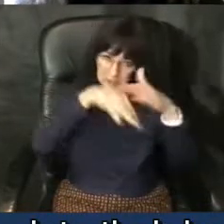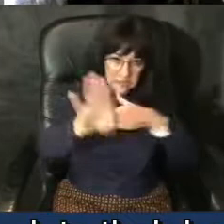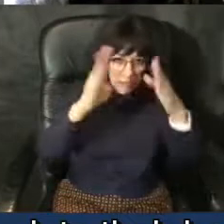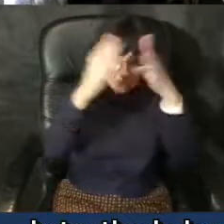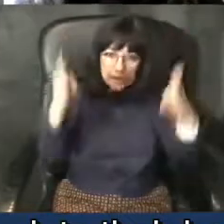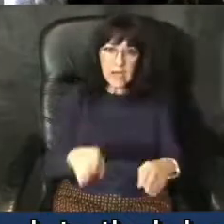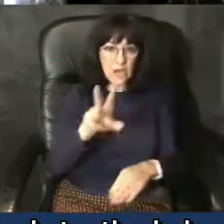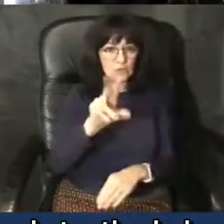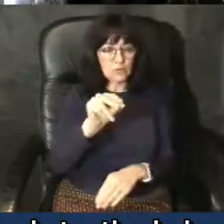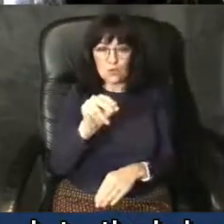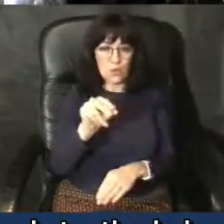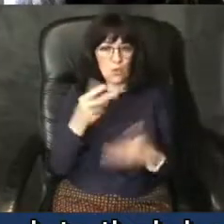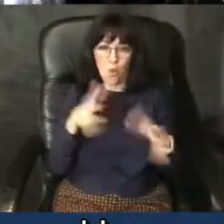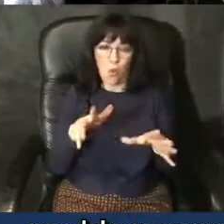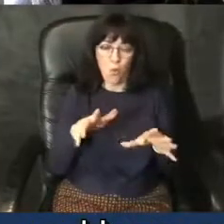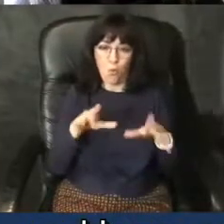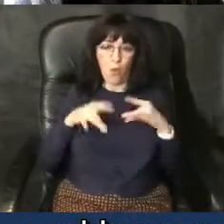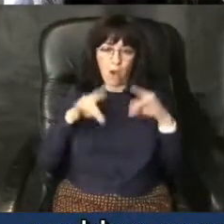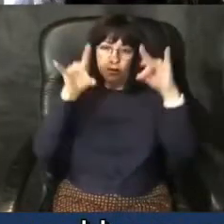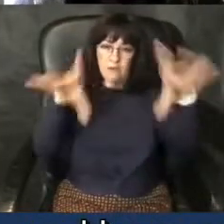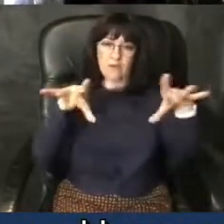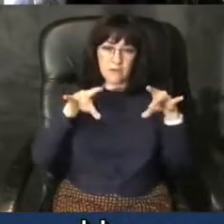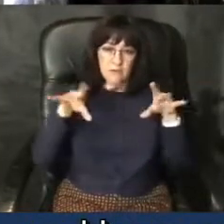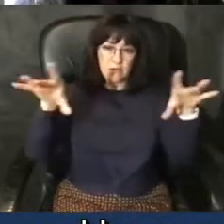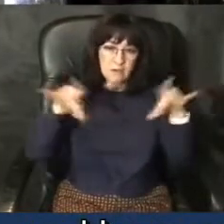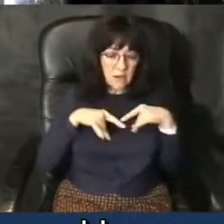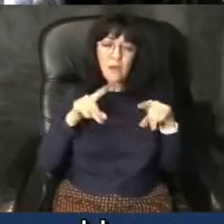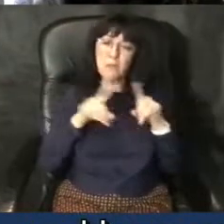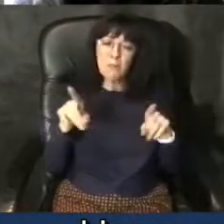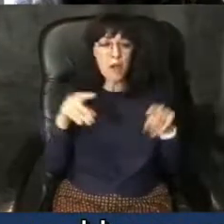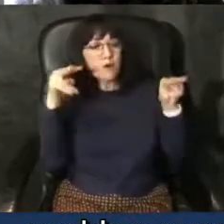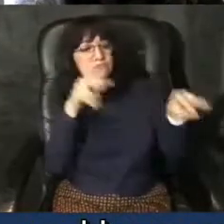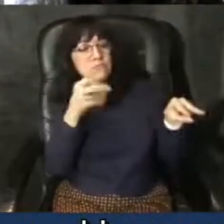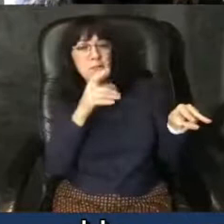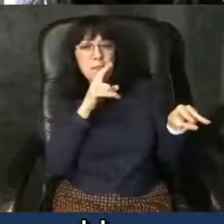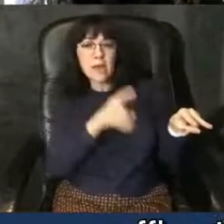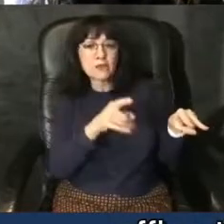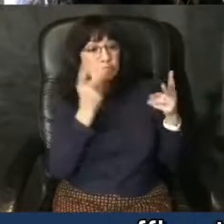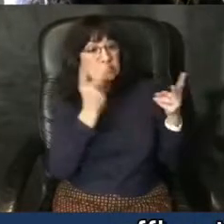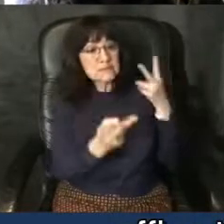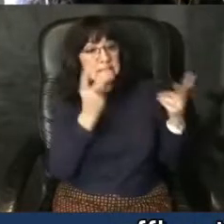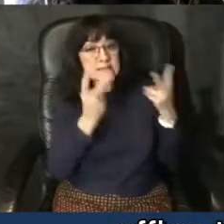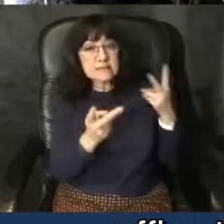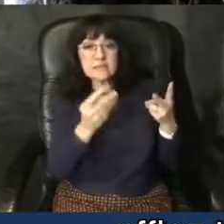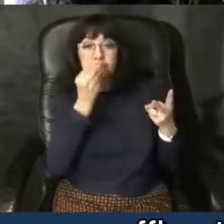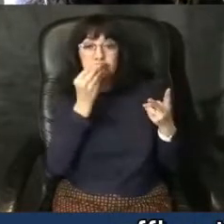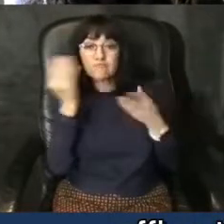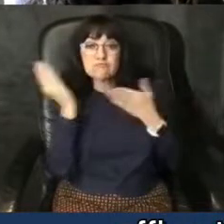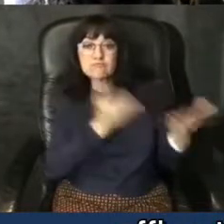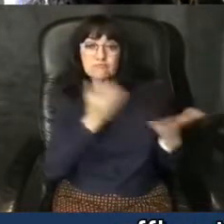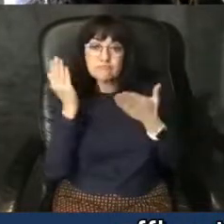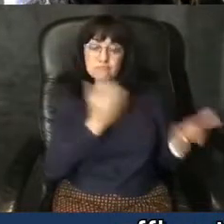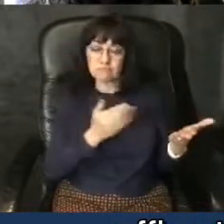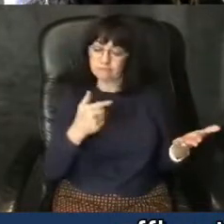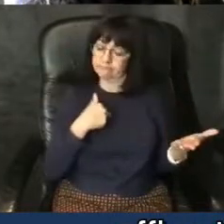spread more virus, but it means, making sure meals are delivered. I've been so fortunate that our office, through the governor's leadership and